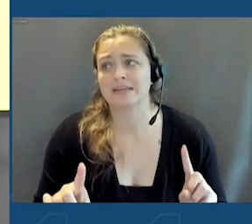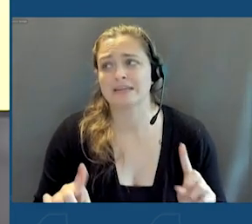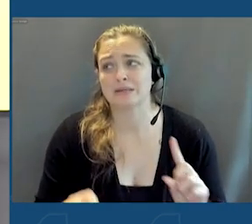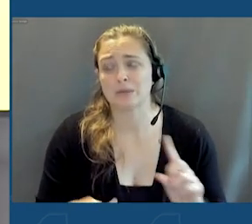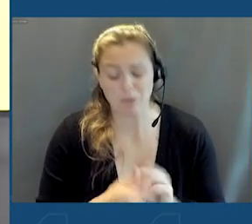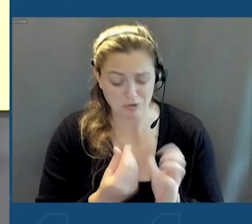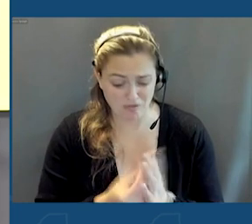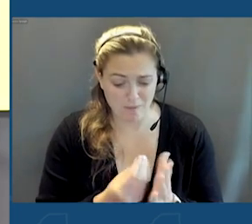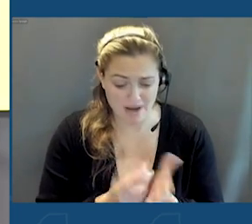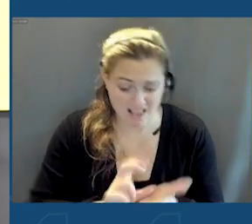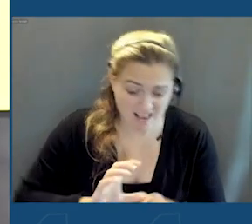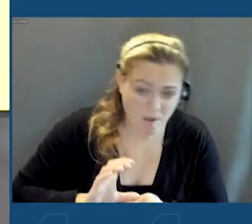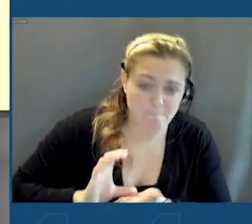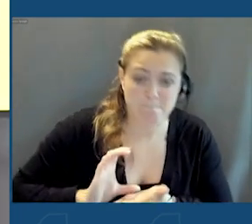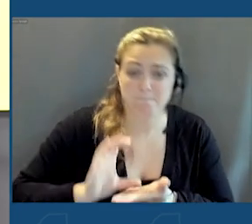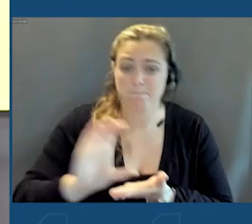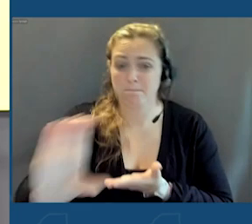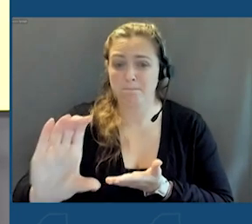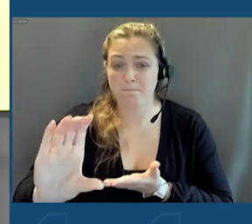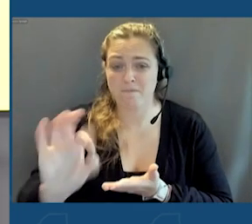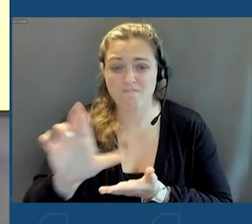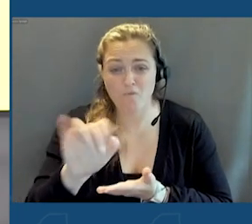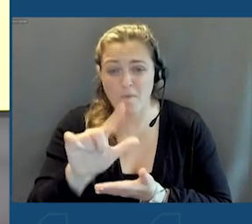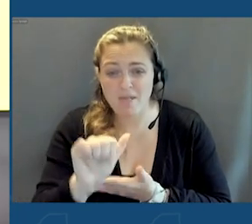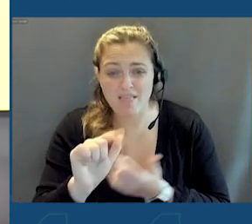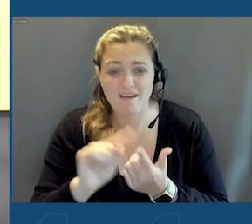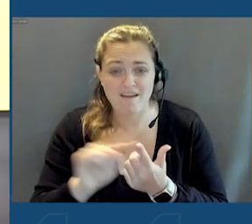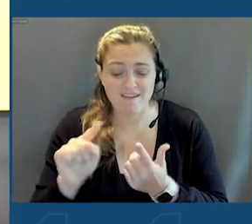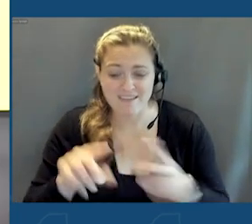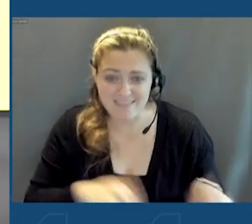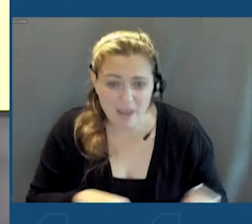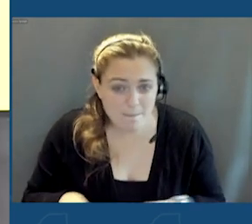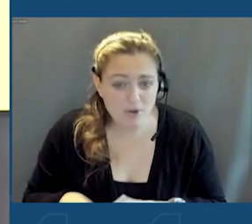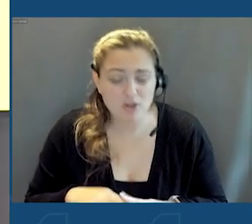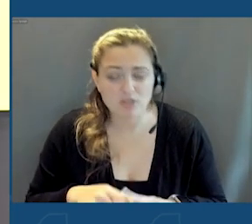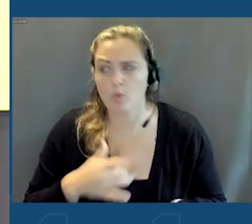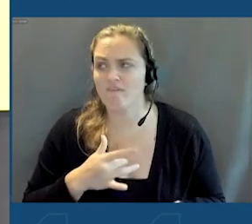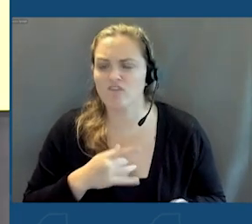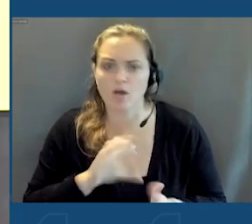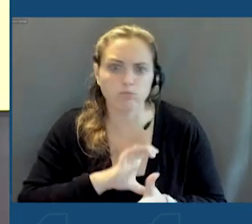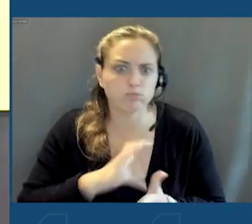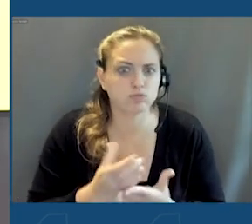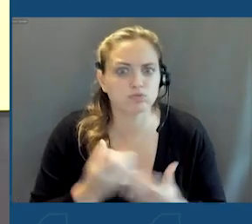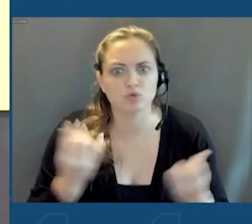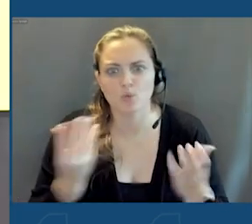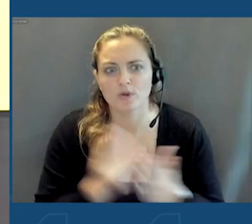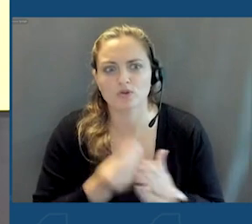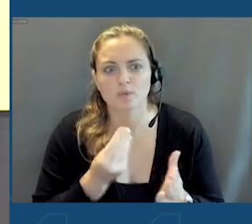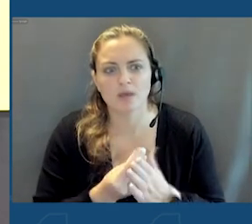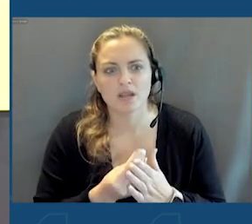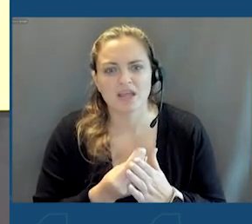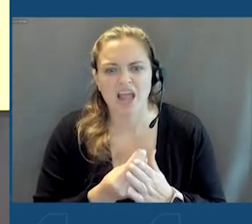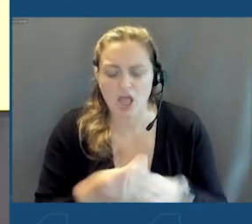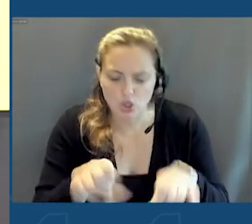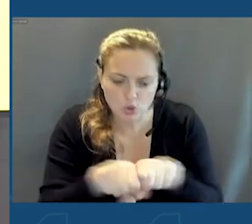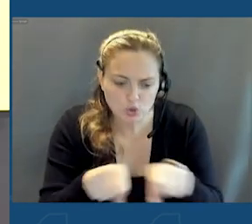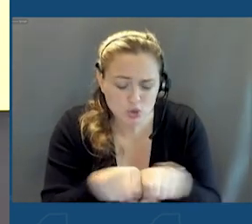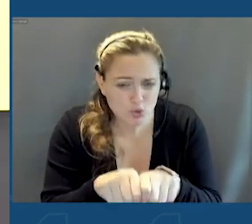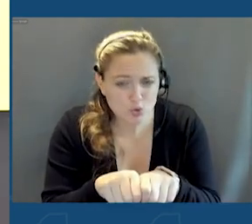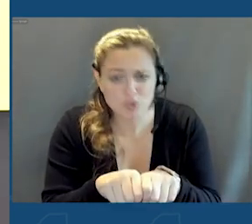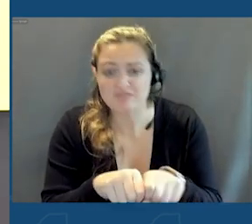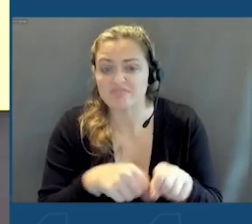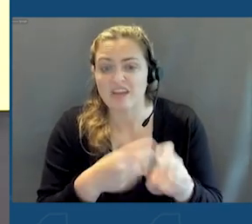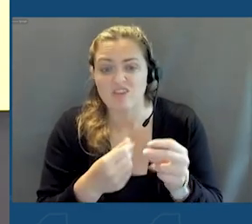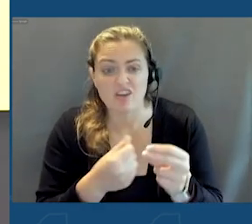salary on diapers and formula, we're going to feel rich. And I didn't know that they would be growing those little sneakers every couple of months, and